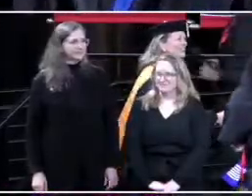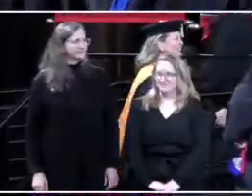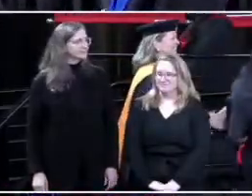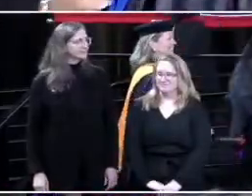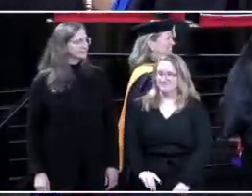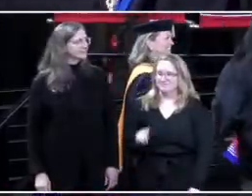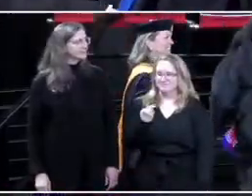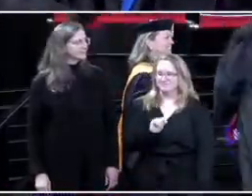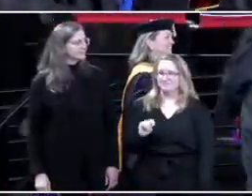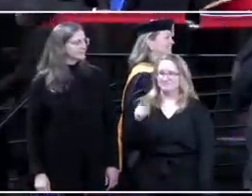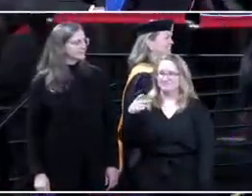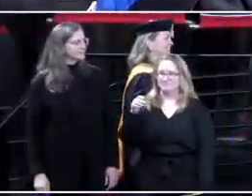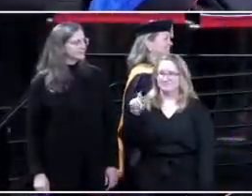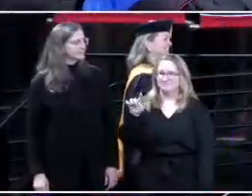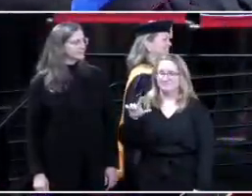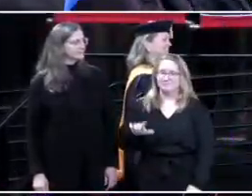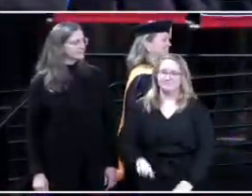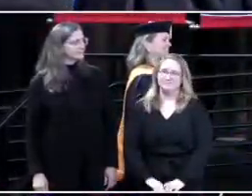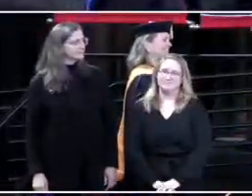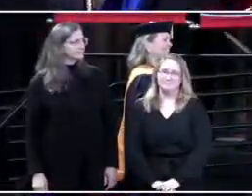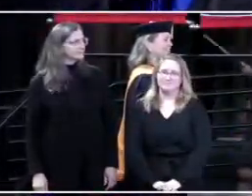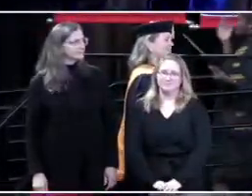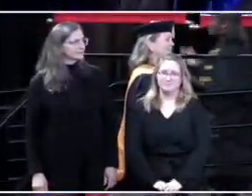Shreya Asha Patel,